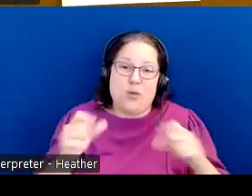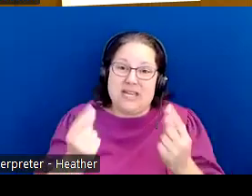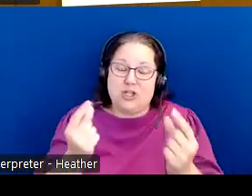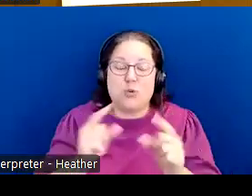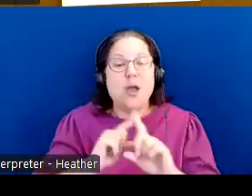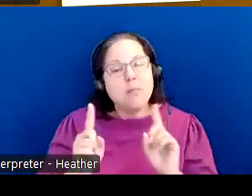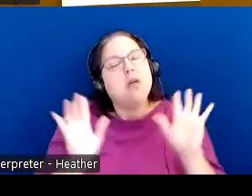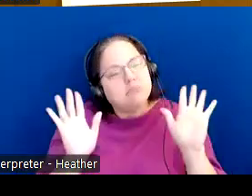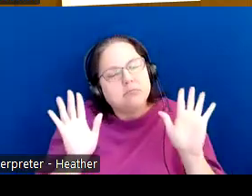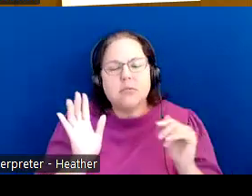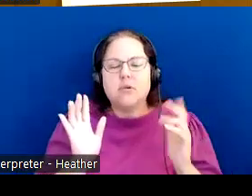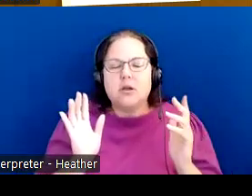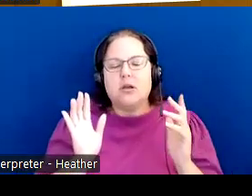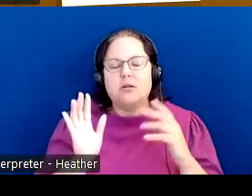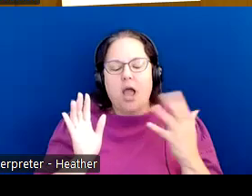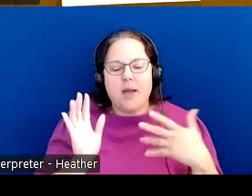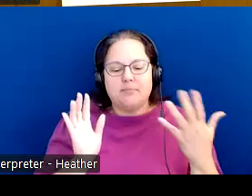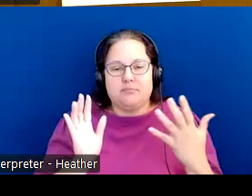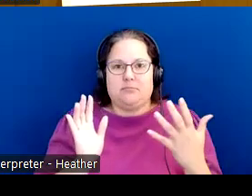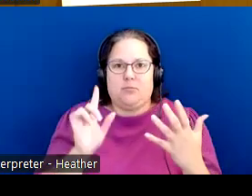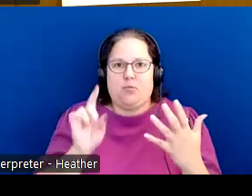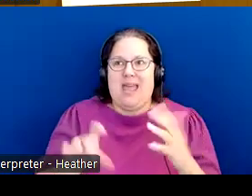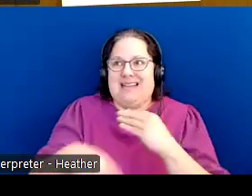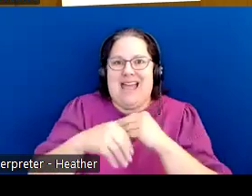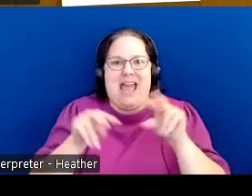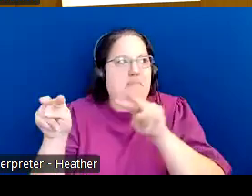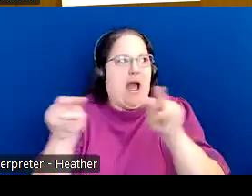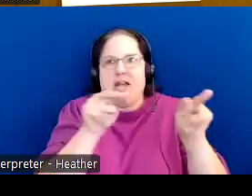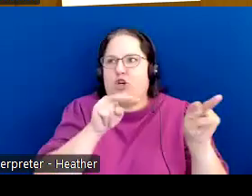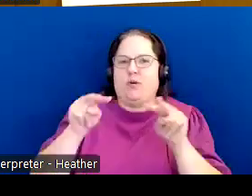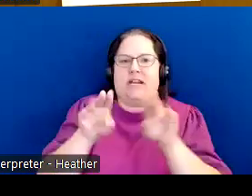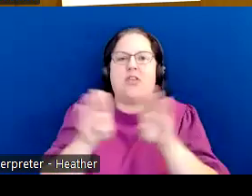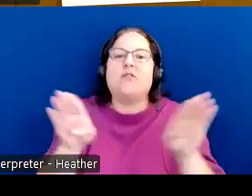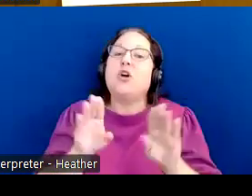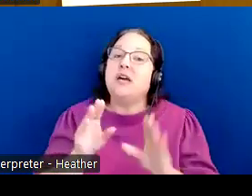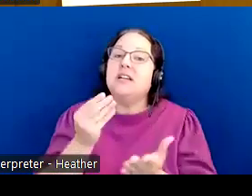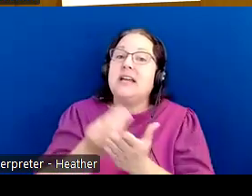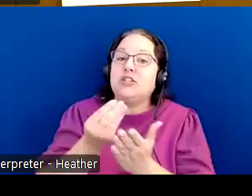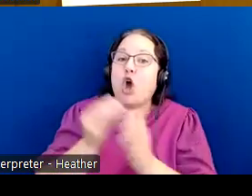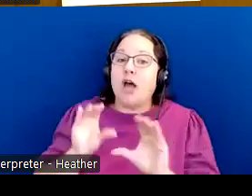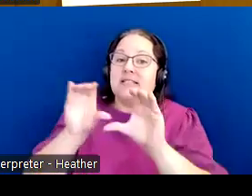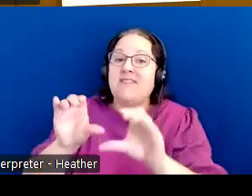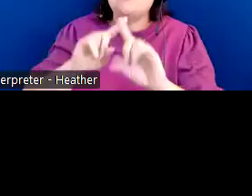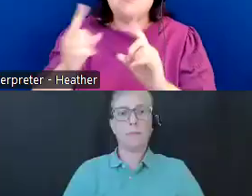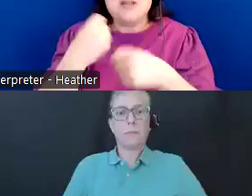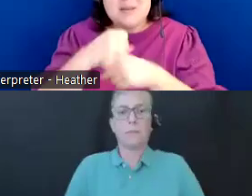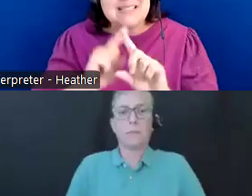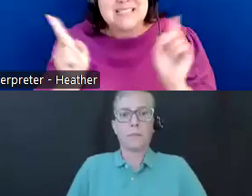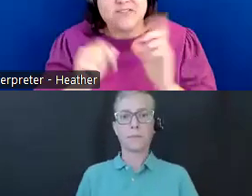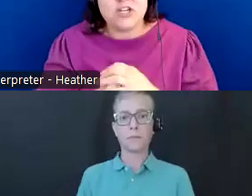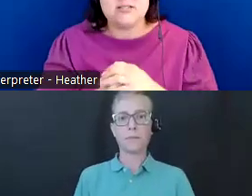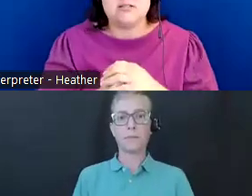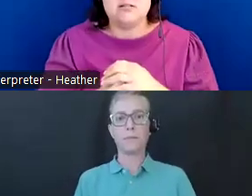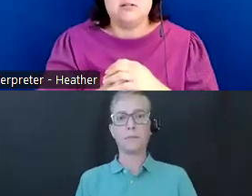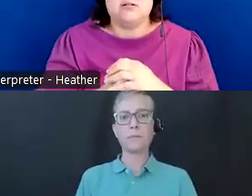we also had to, as you know, add monitoring to the floor. So it was an investment, but it's made a big difference. Certainly,